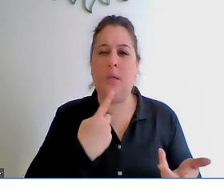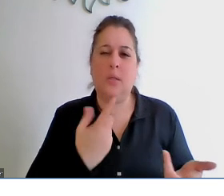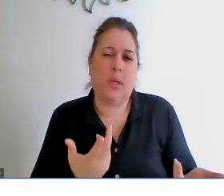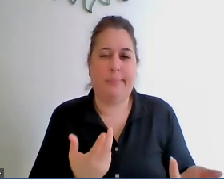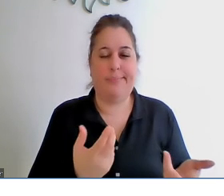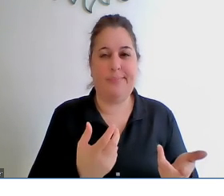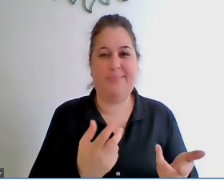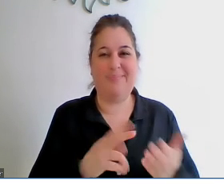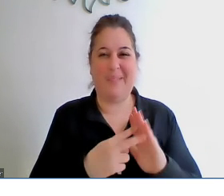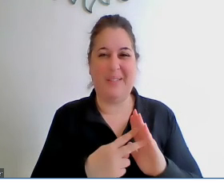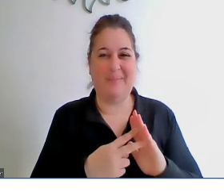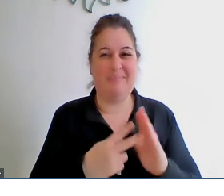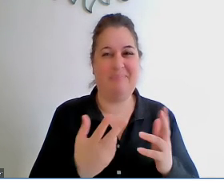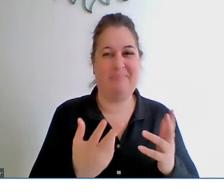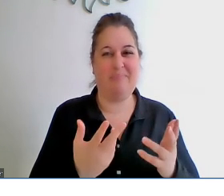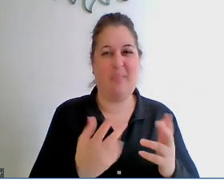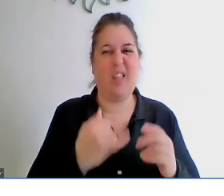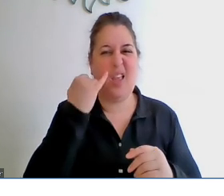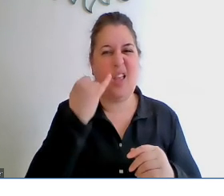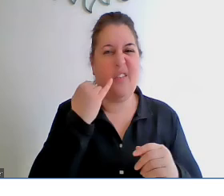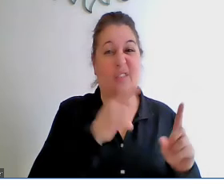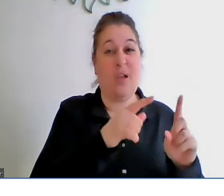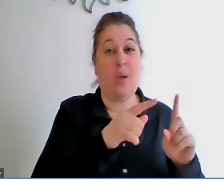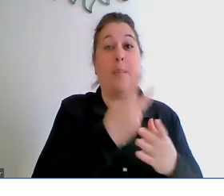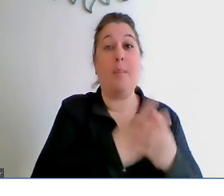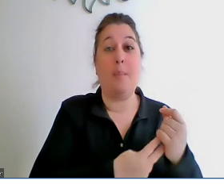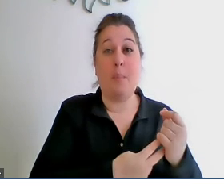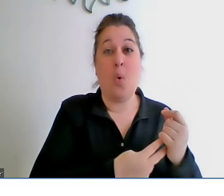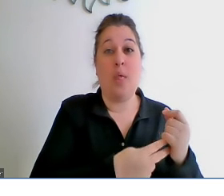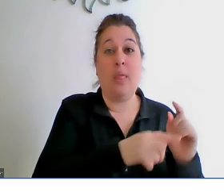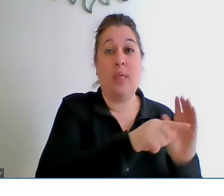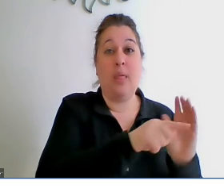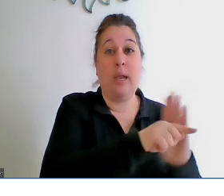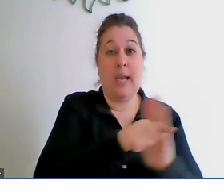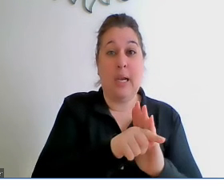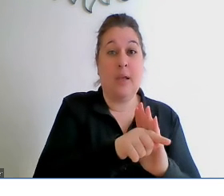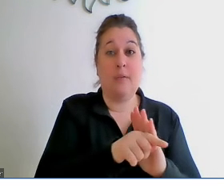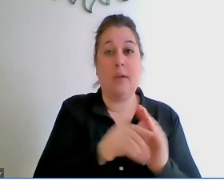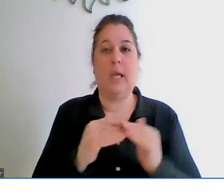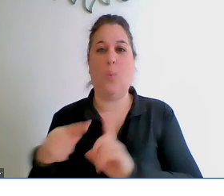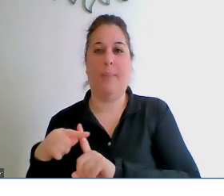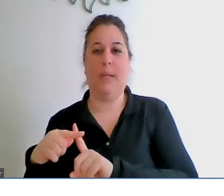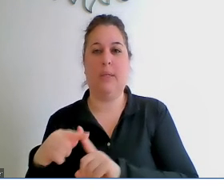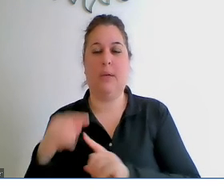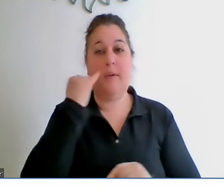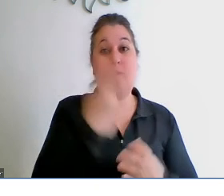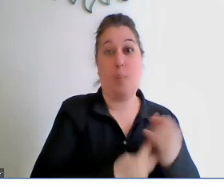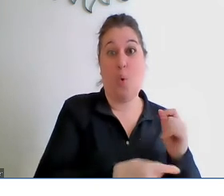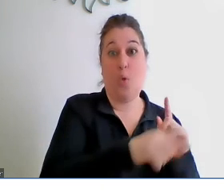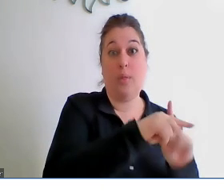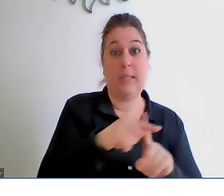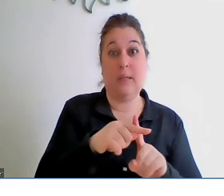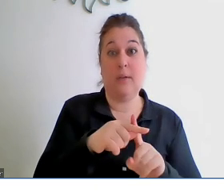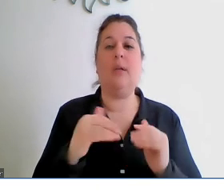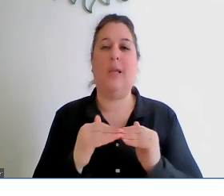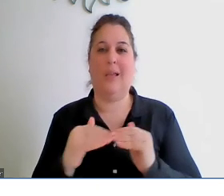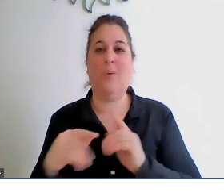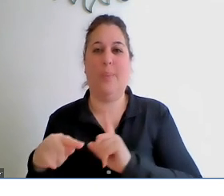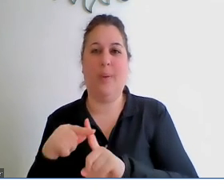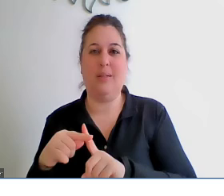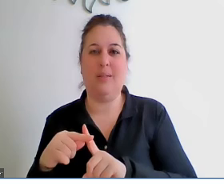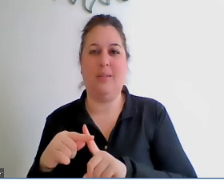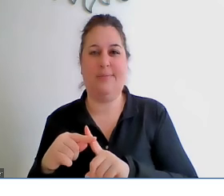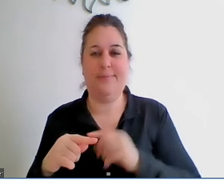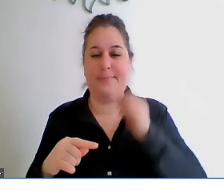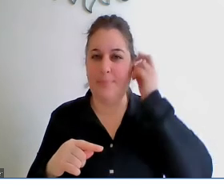same, it's always going to be positive. Try thinking about what you already know. Well, if you were